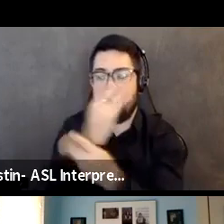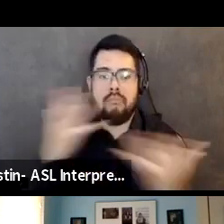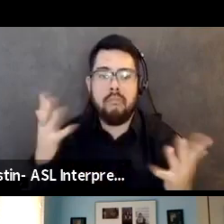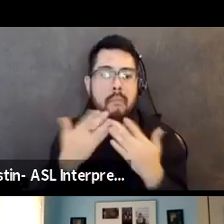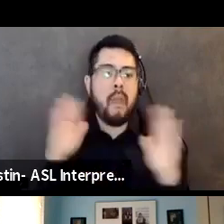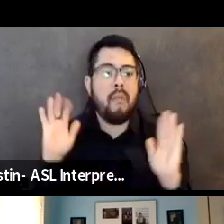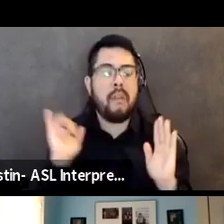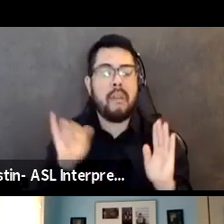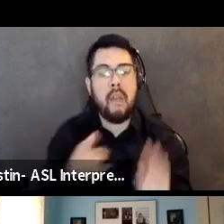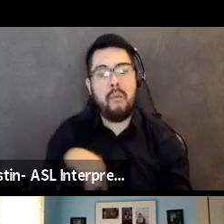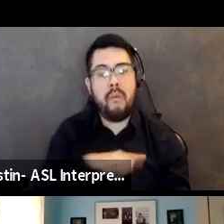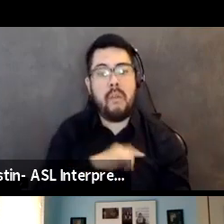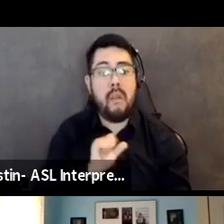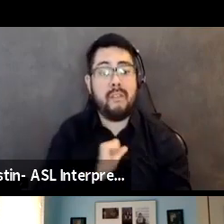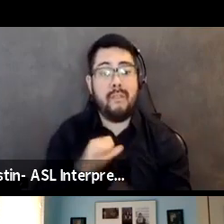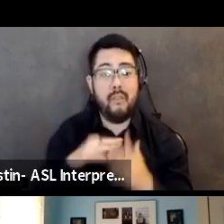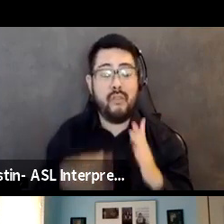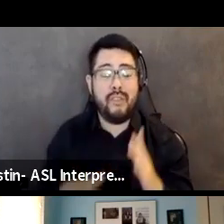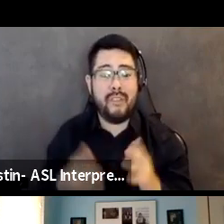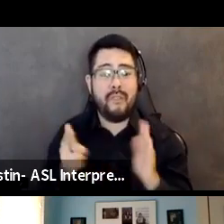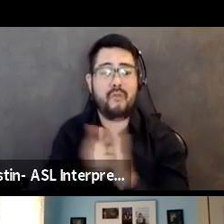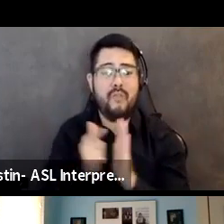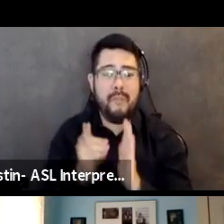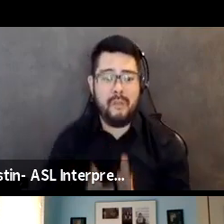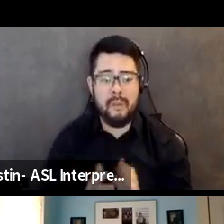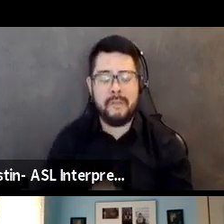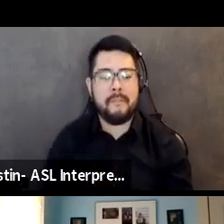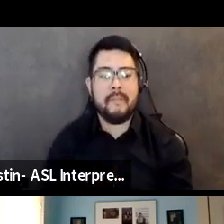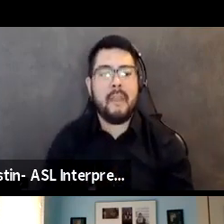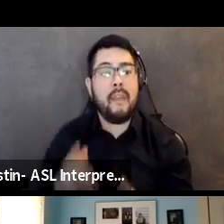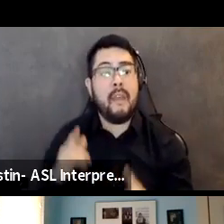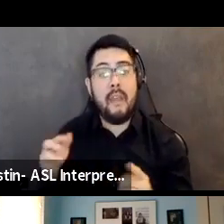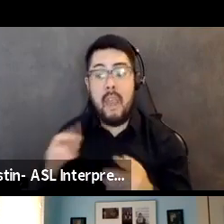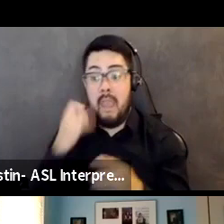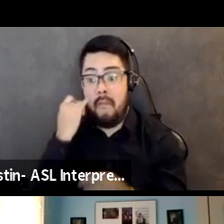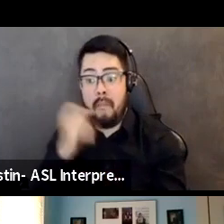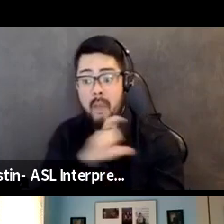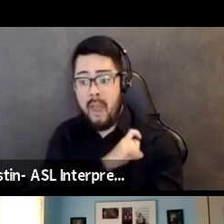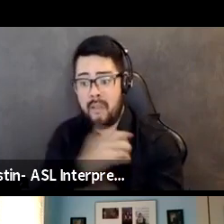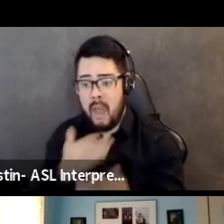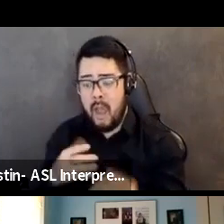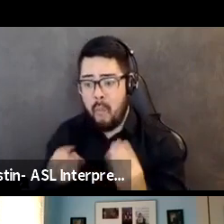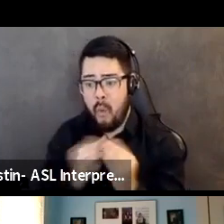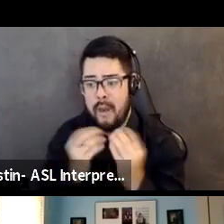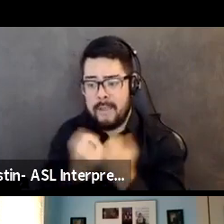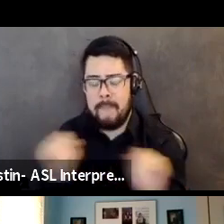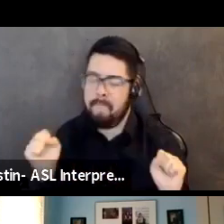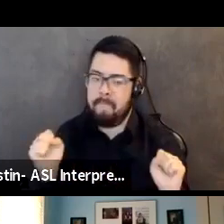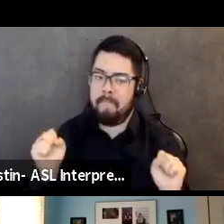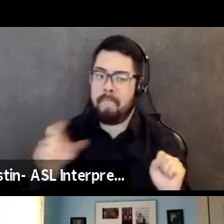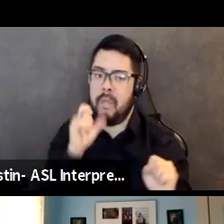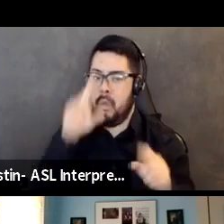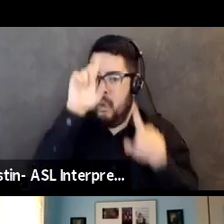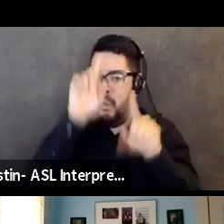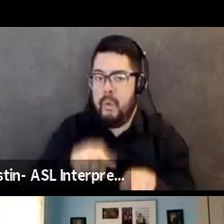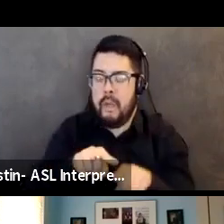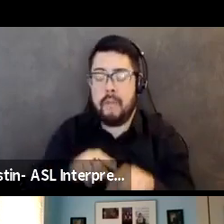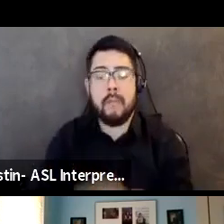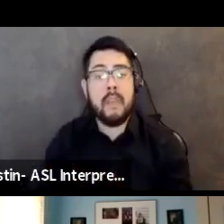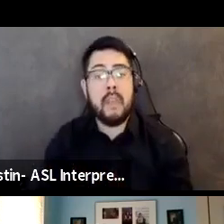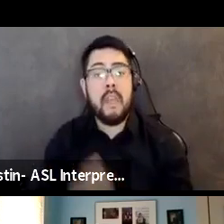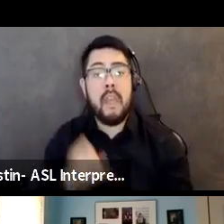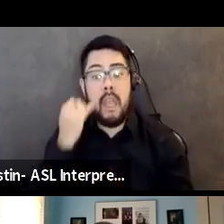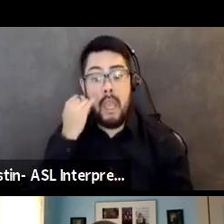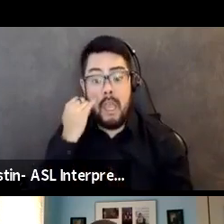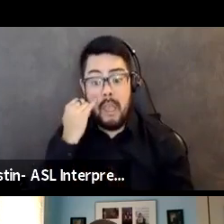police are doing a better job because they're there i don't really buy that premise i think if you have more officers in the schools you end up with more expulsions more